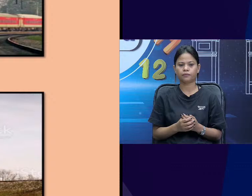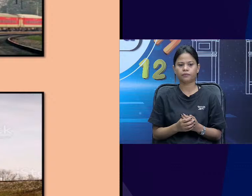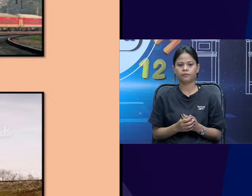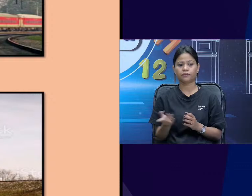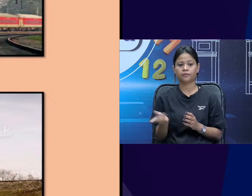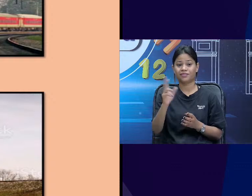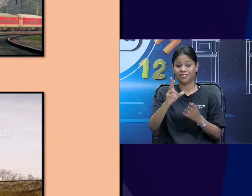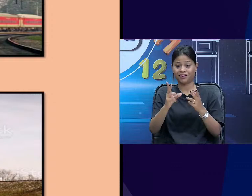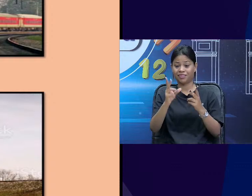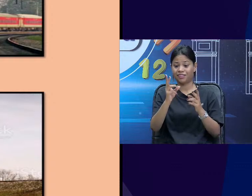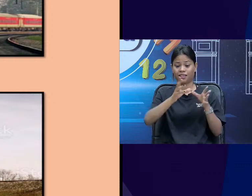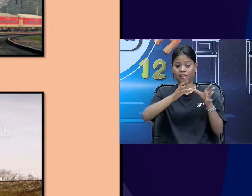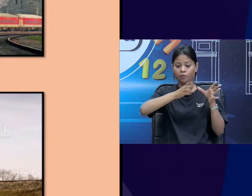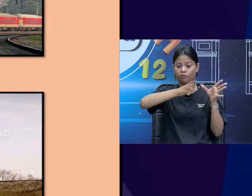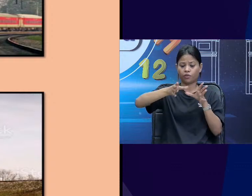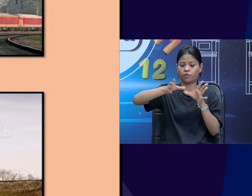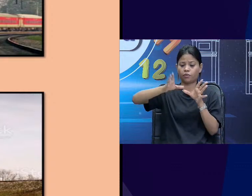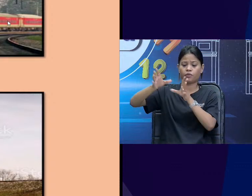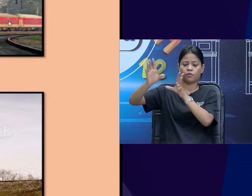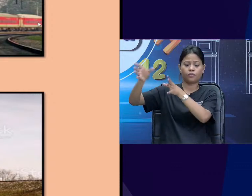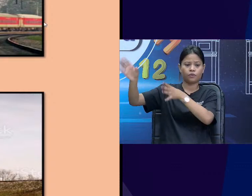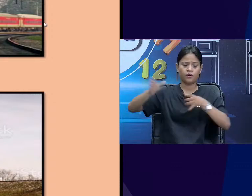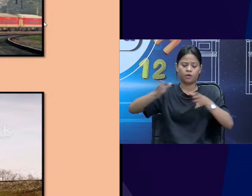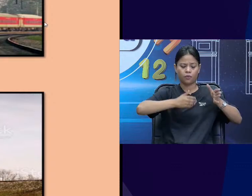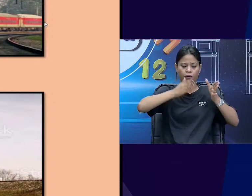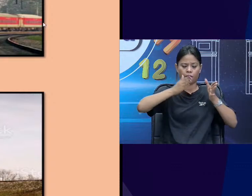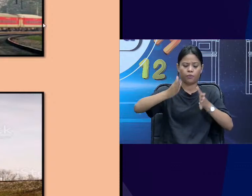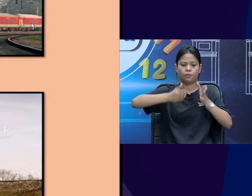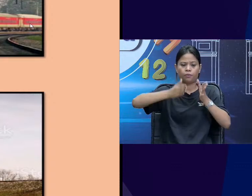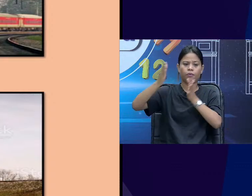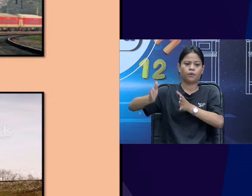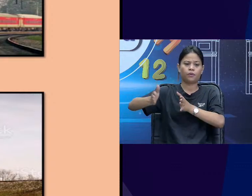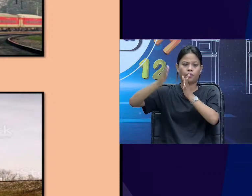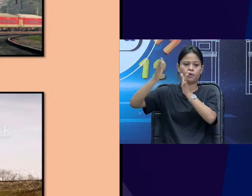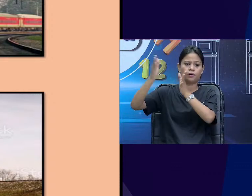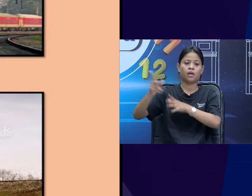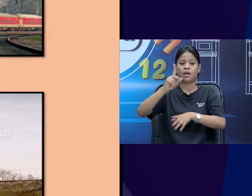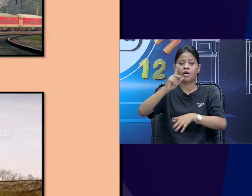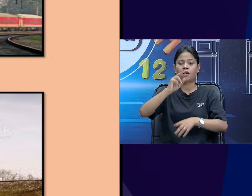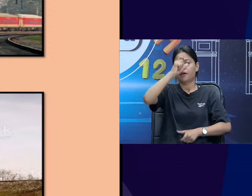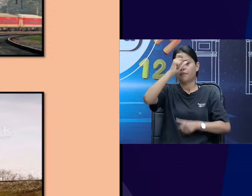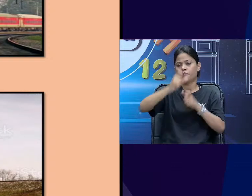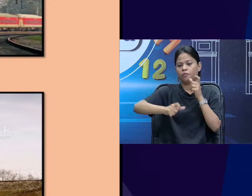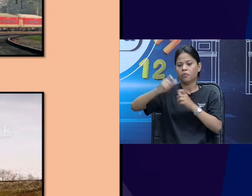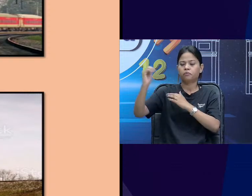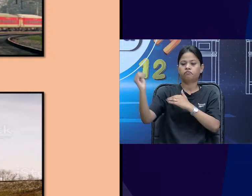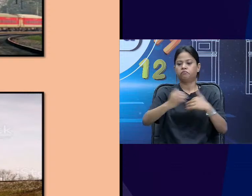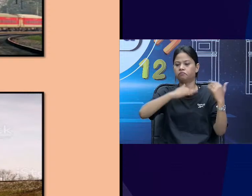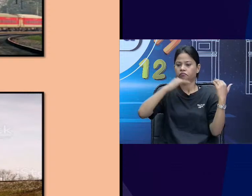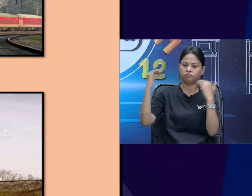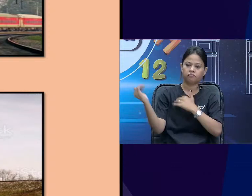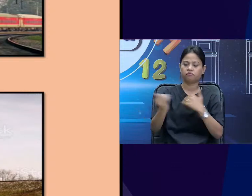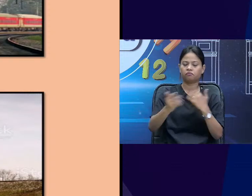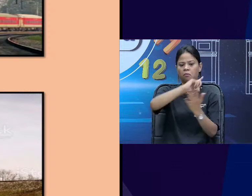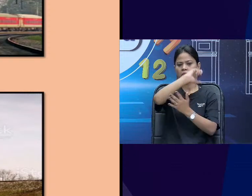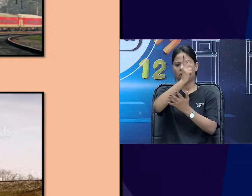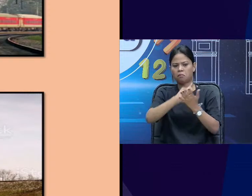several bogies. In these bogies, this is a passenger which carries passengers, people, persons,